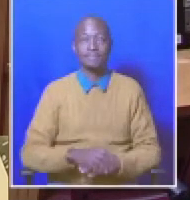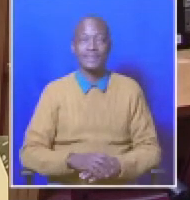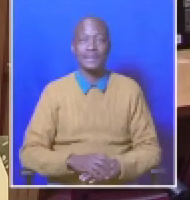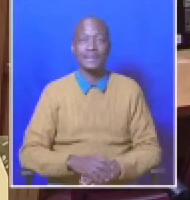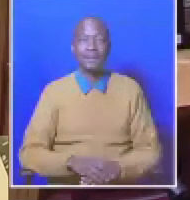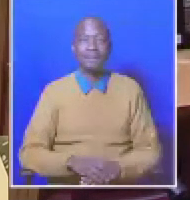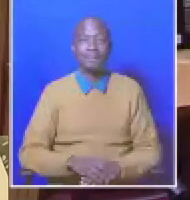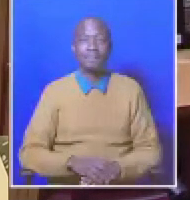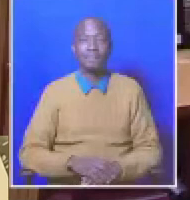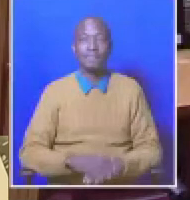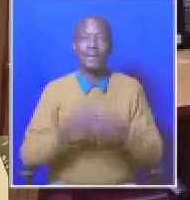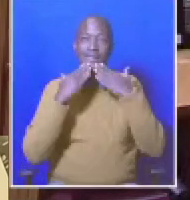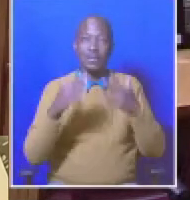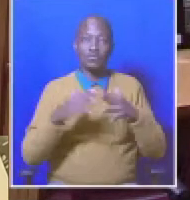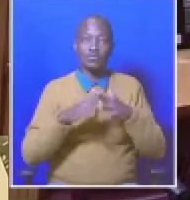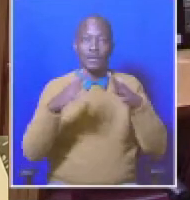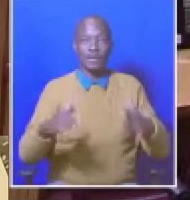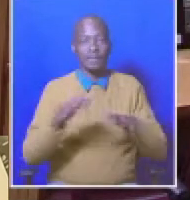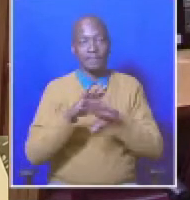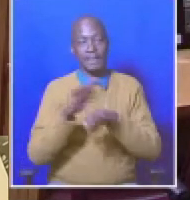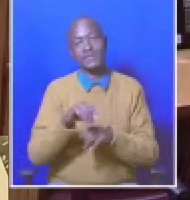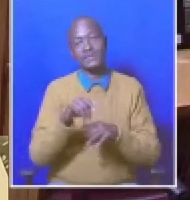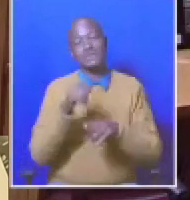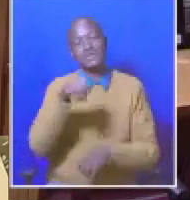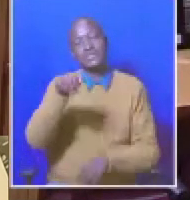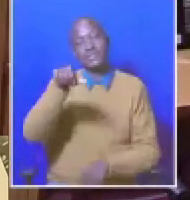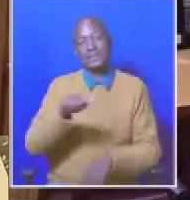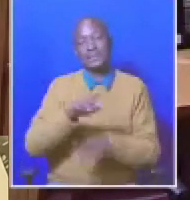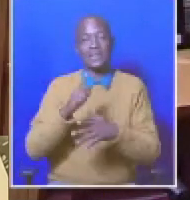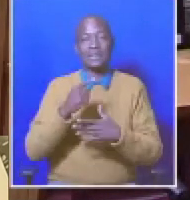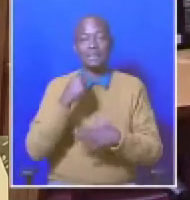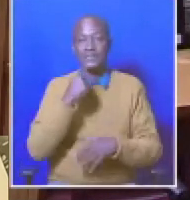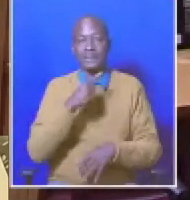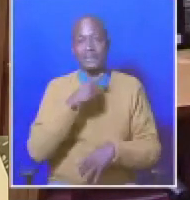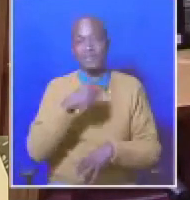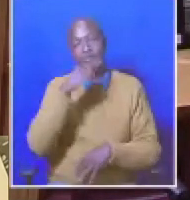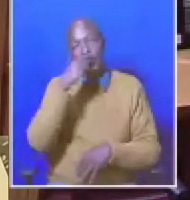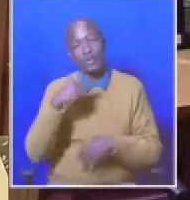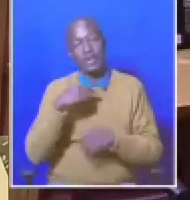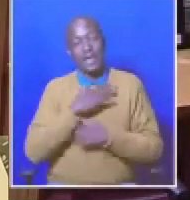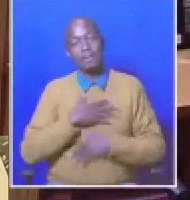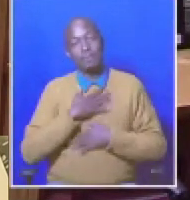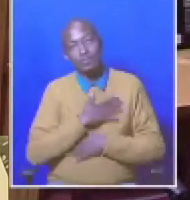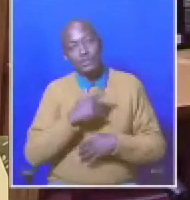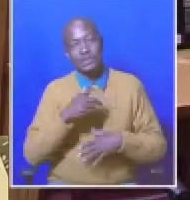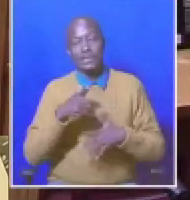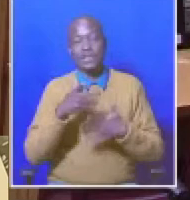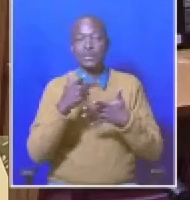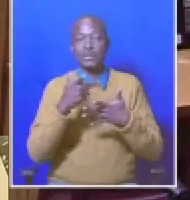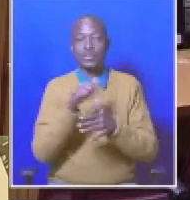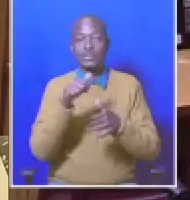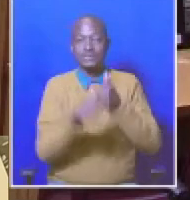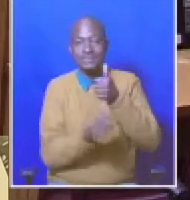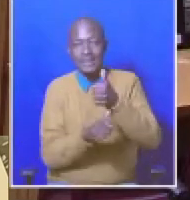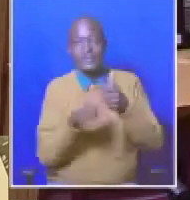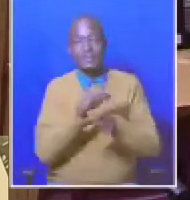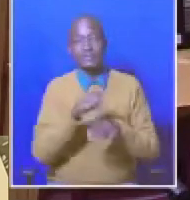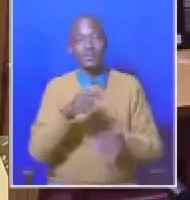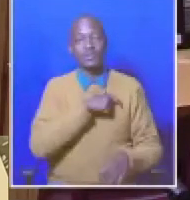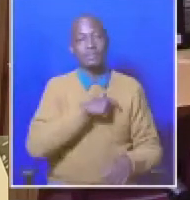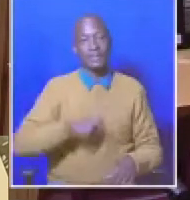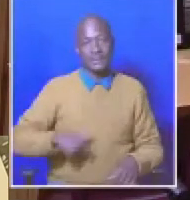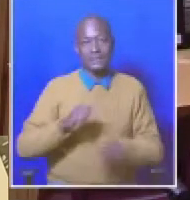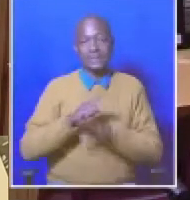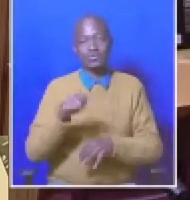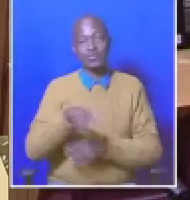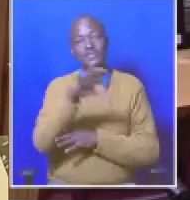Chairperson. And I must say that we really appreciate the manner in which the Deputy President of the